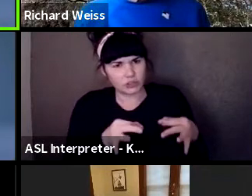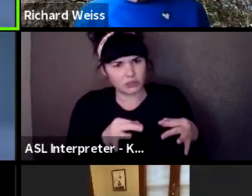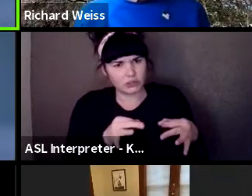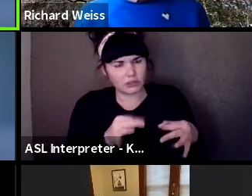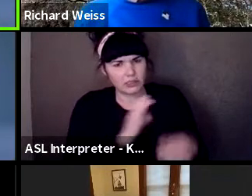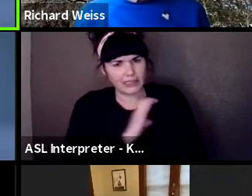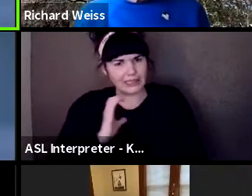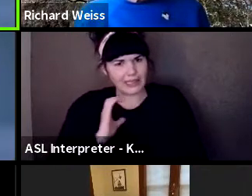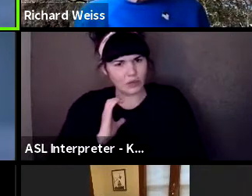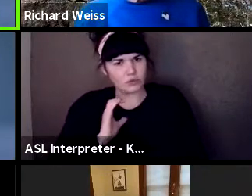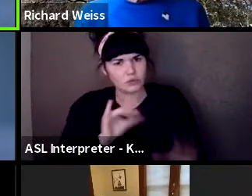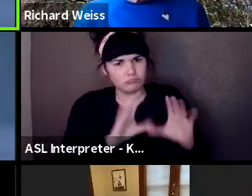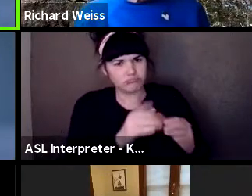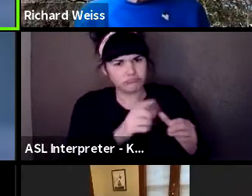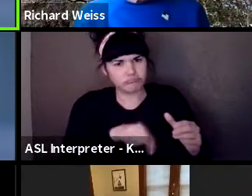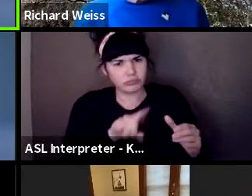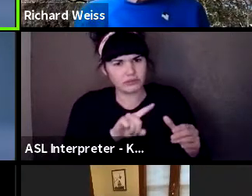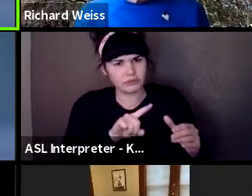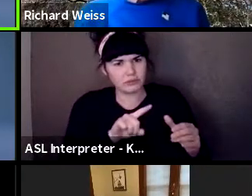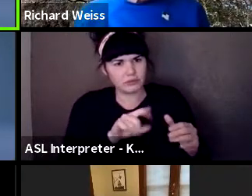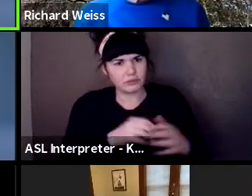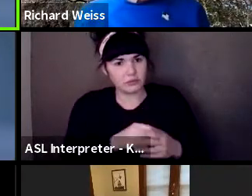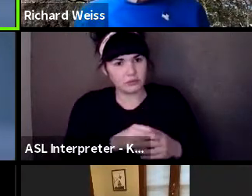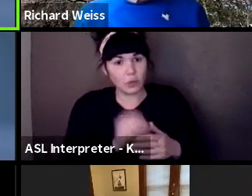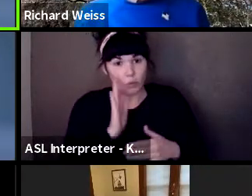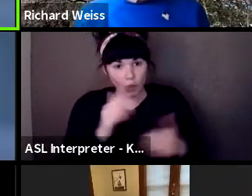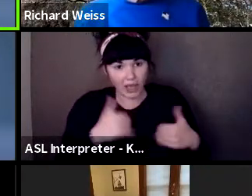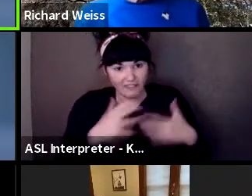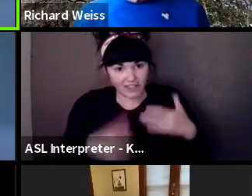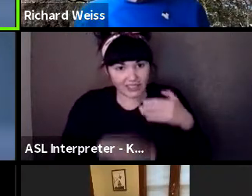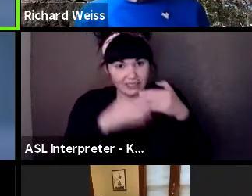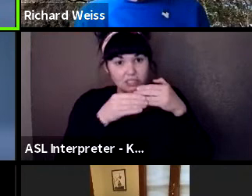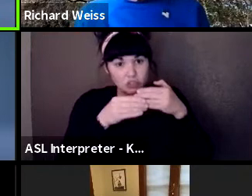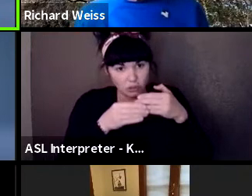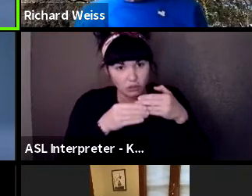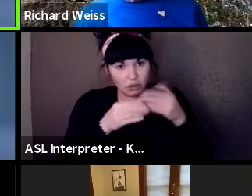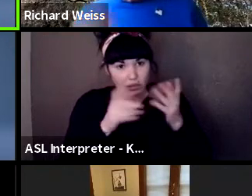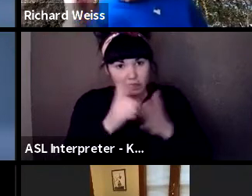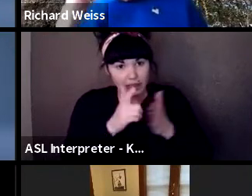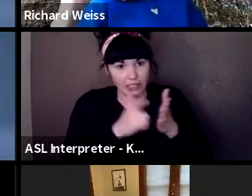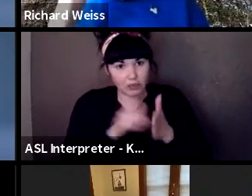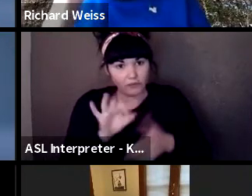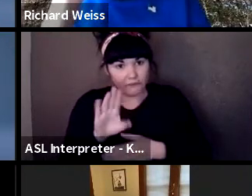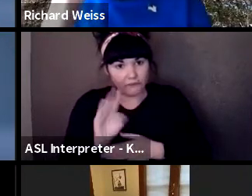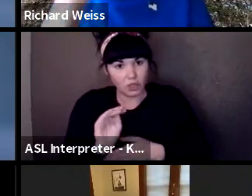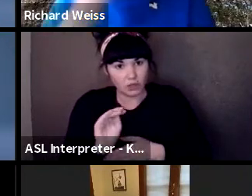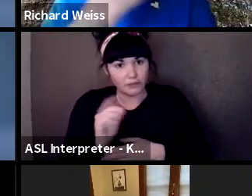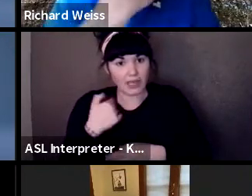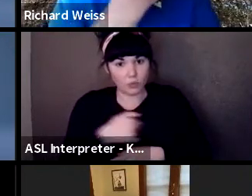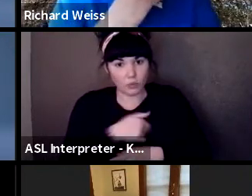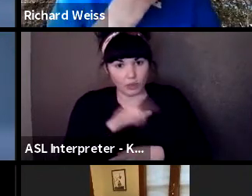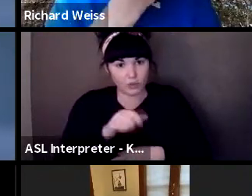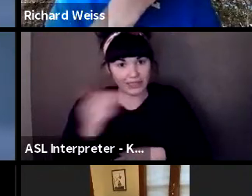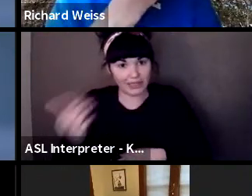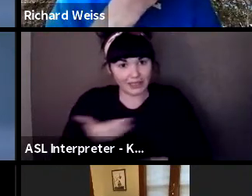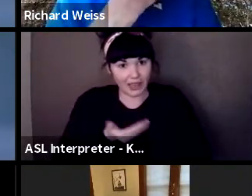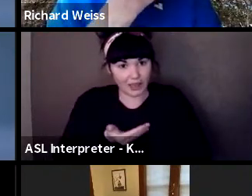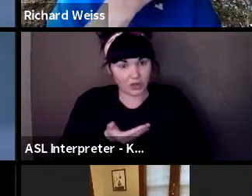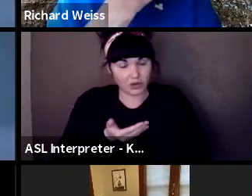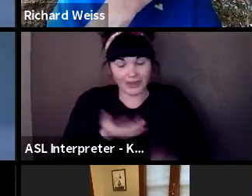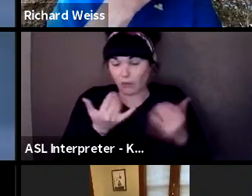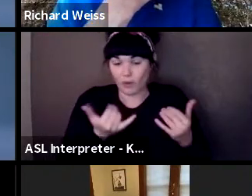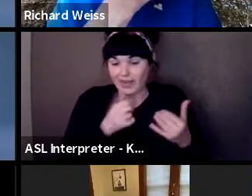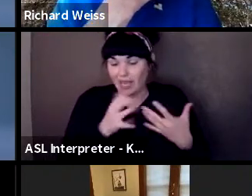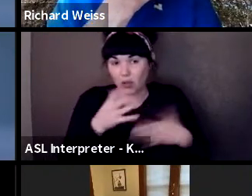to, or attorney firm that we're going to have to bring on board that's not in the budget now? Well, that would be, as